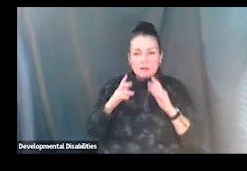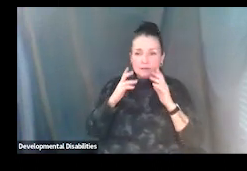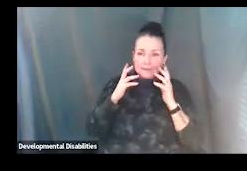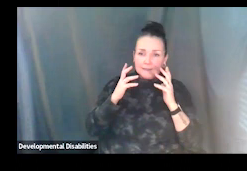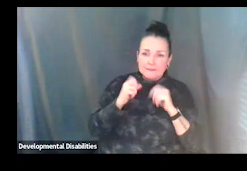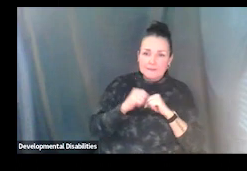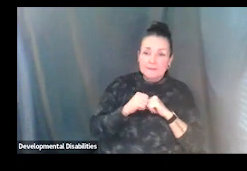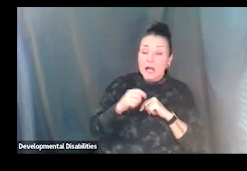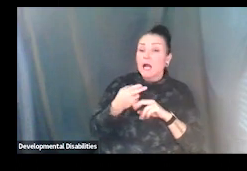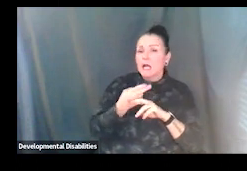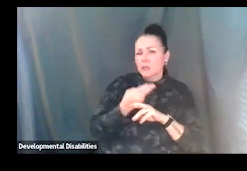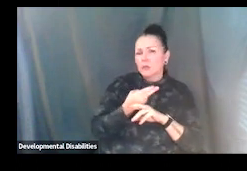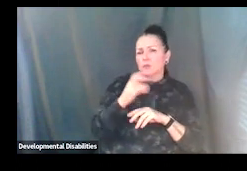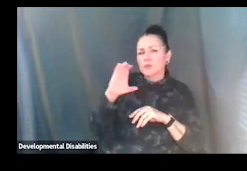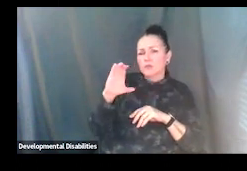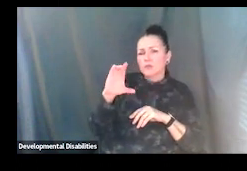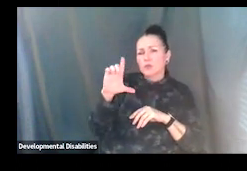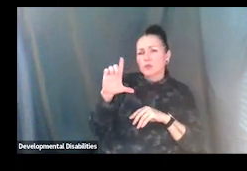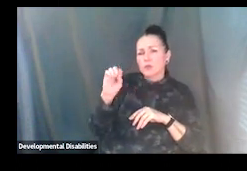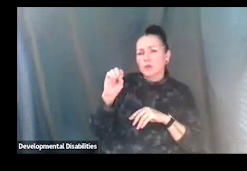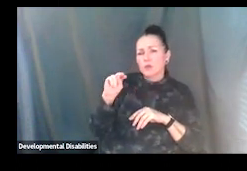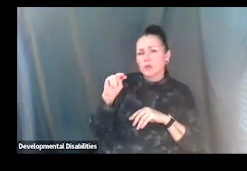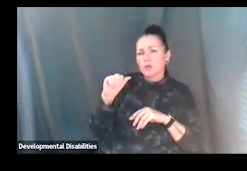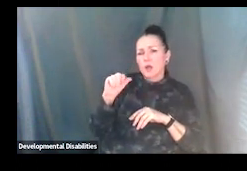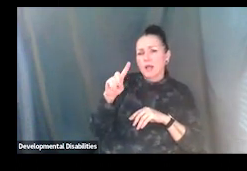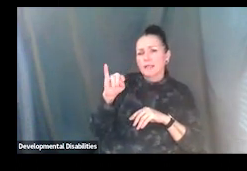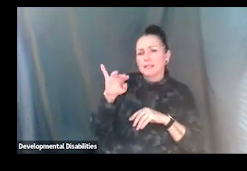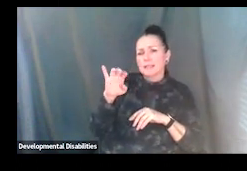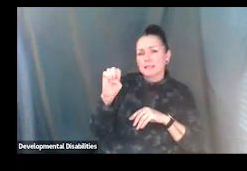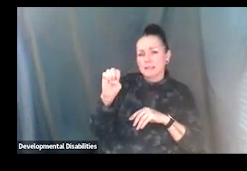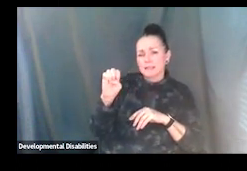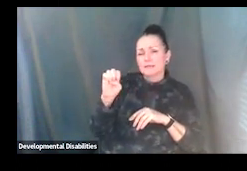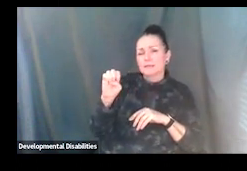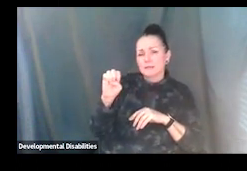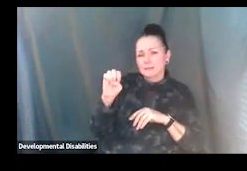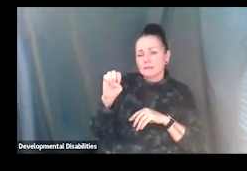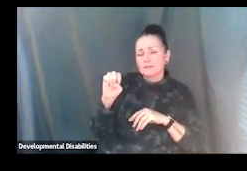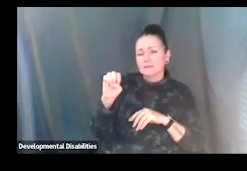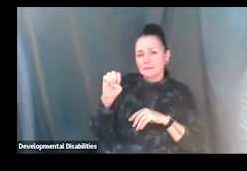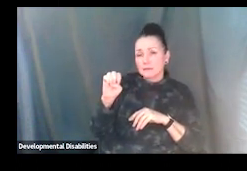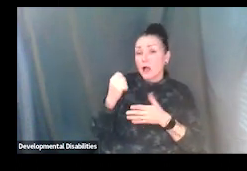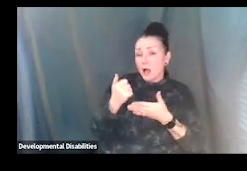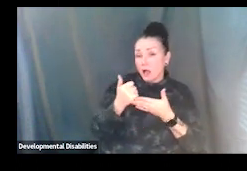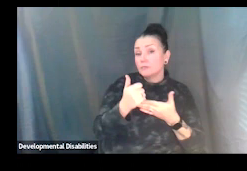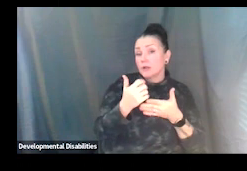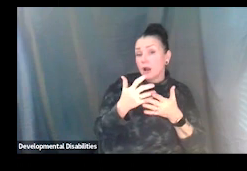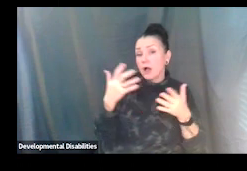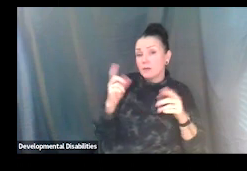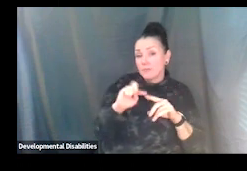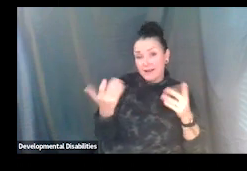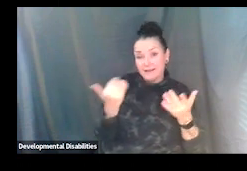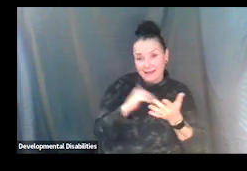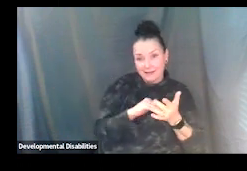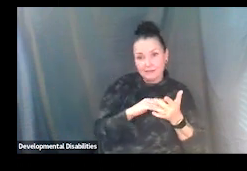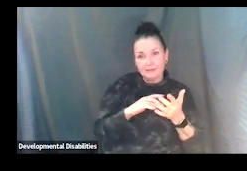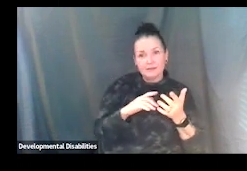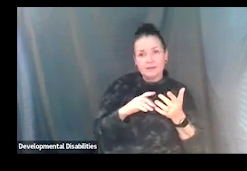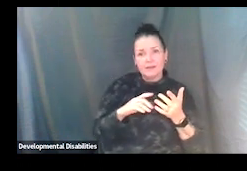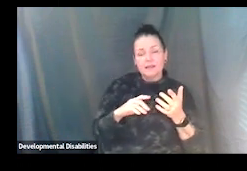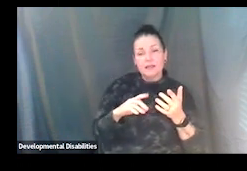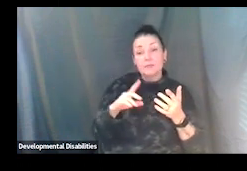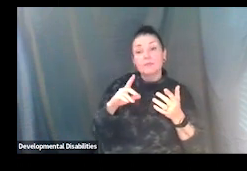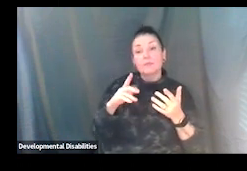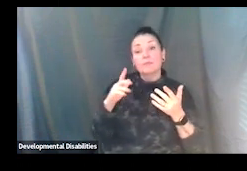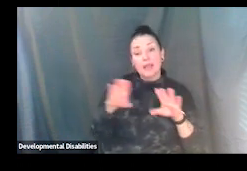used clonidine in that case, and it actually worked extremely well. But we had all the services, and it was the services coming to me saying, can't